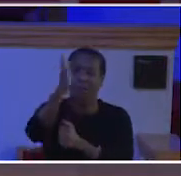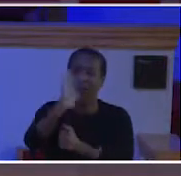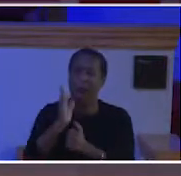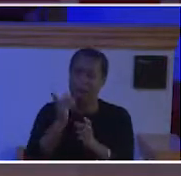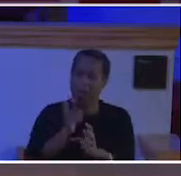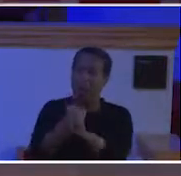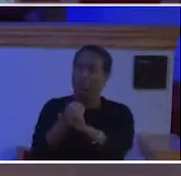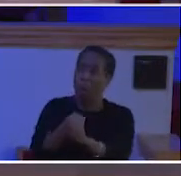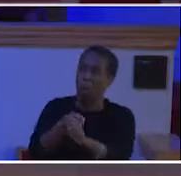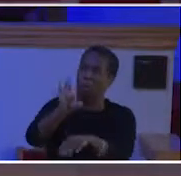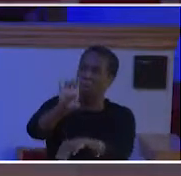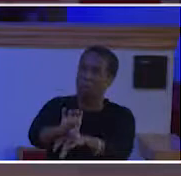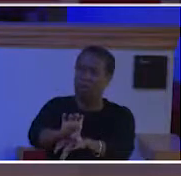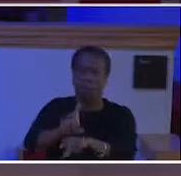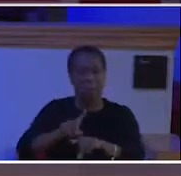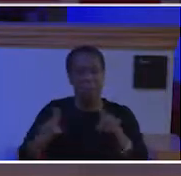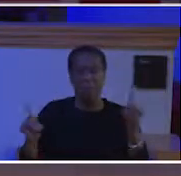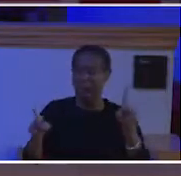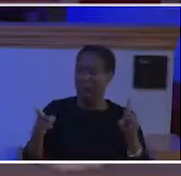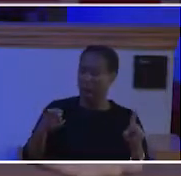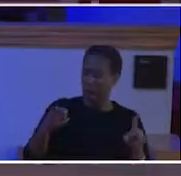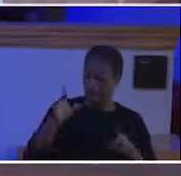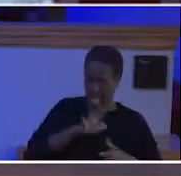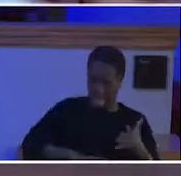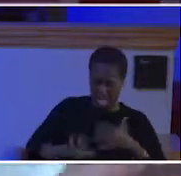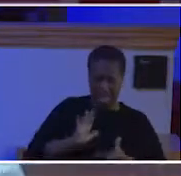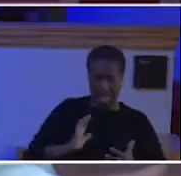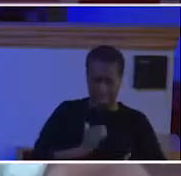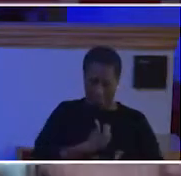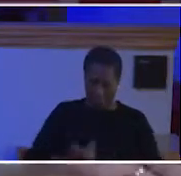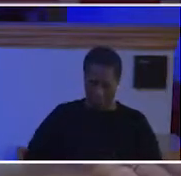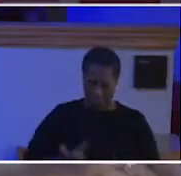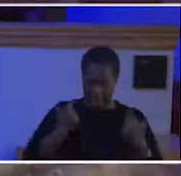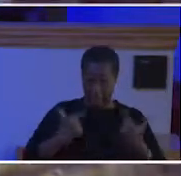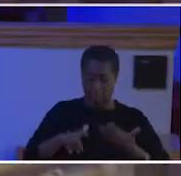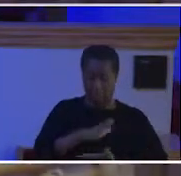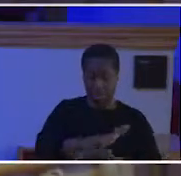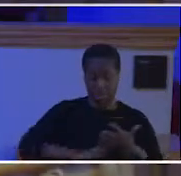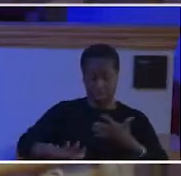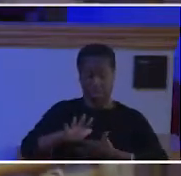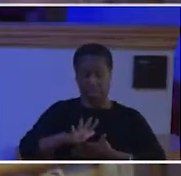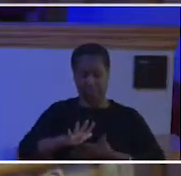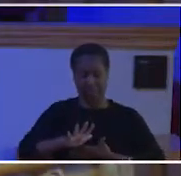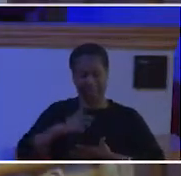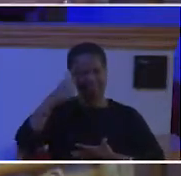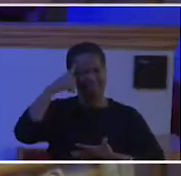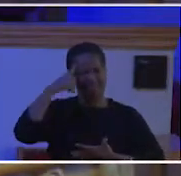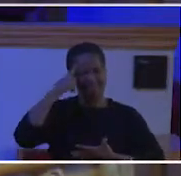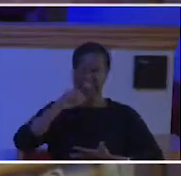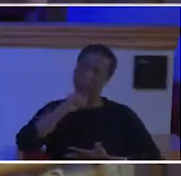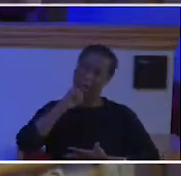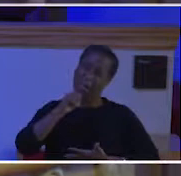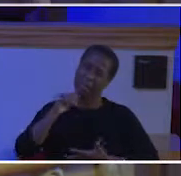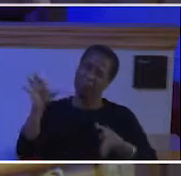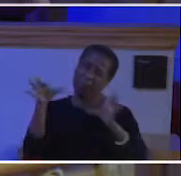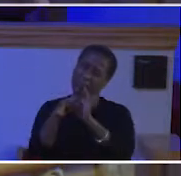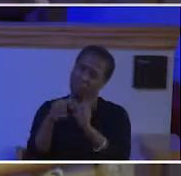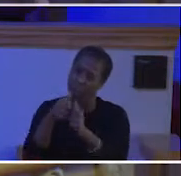when we look at the chaos in our lives, the response is it's just